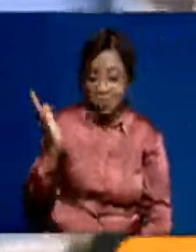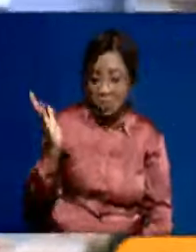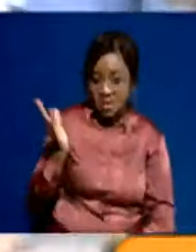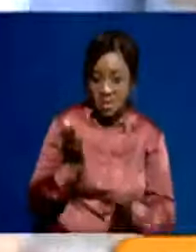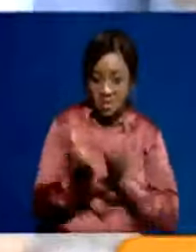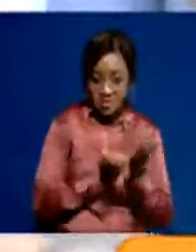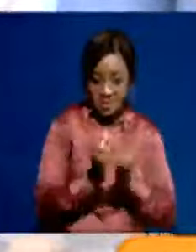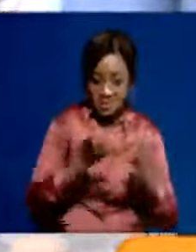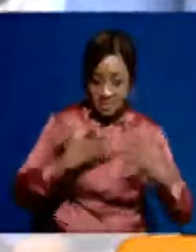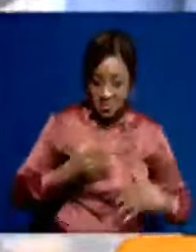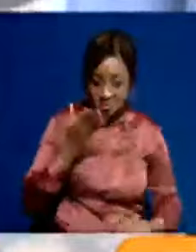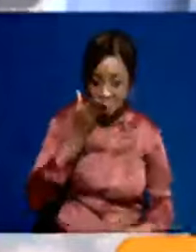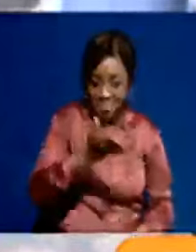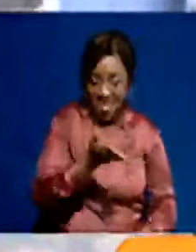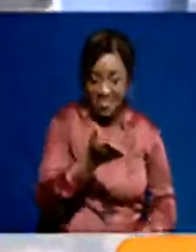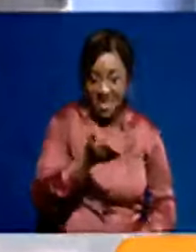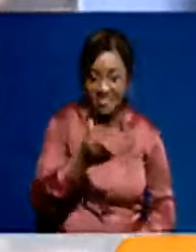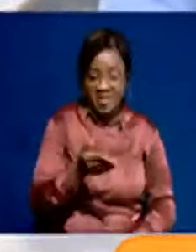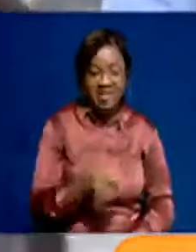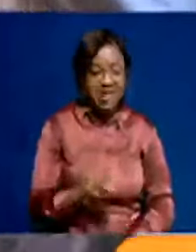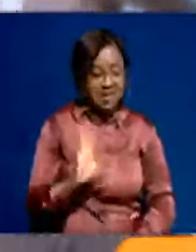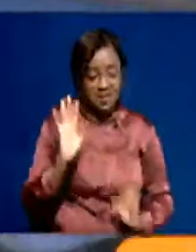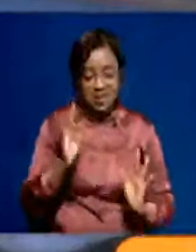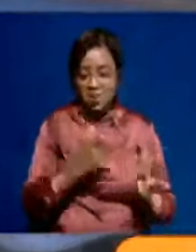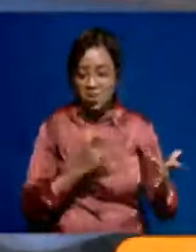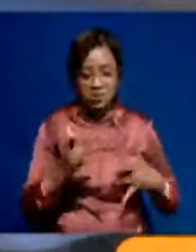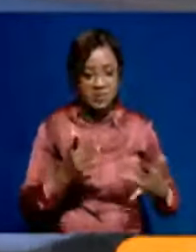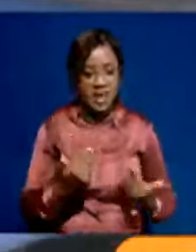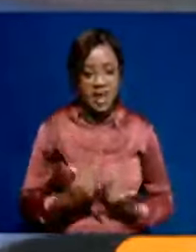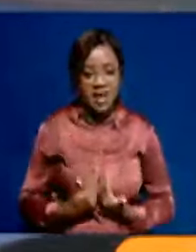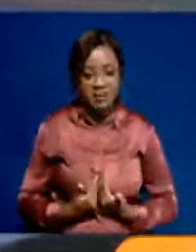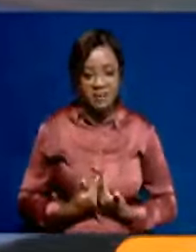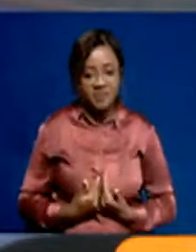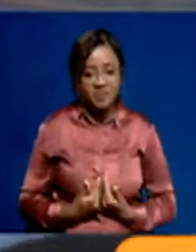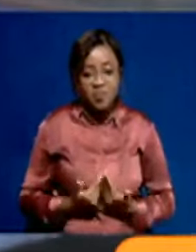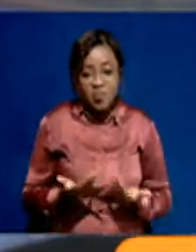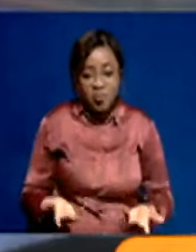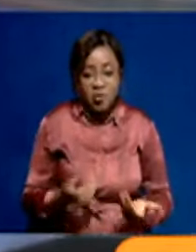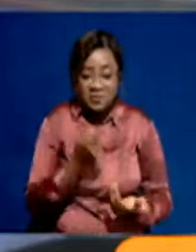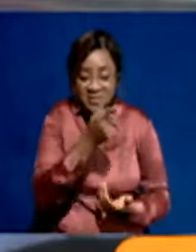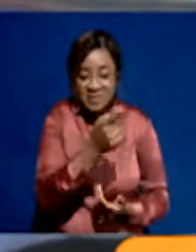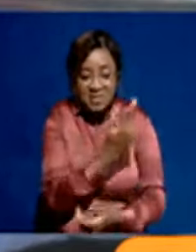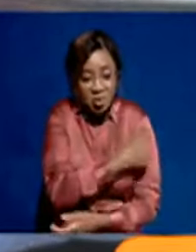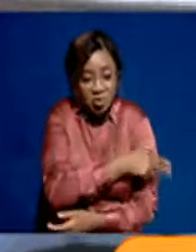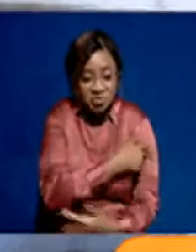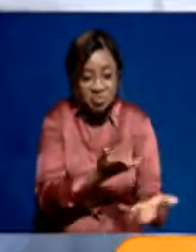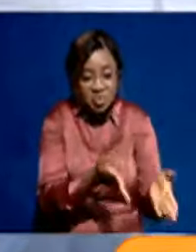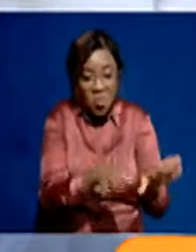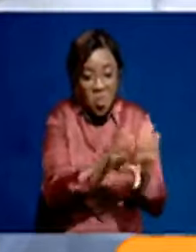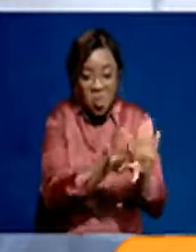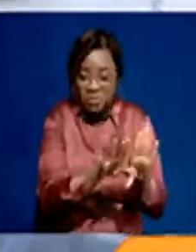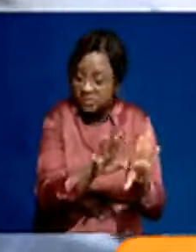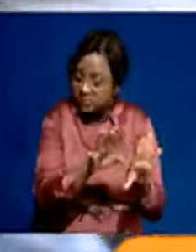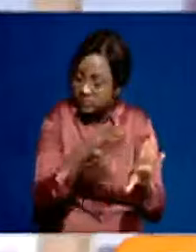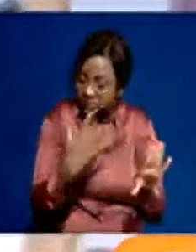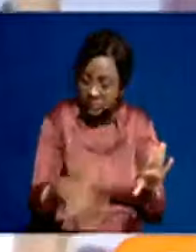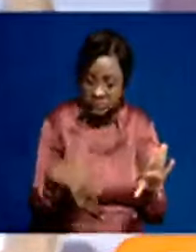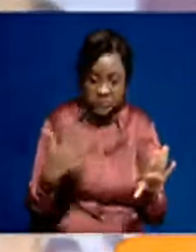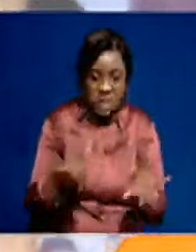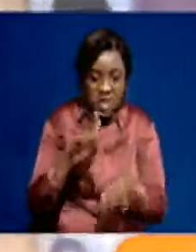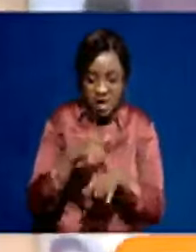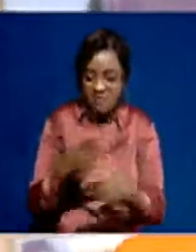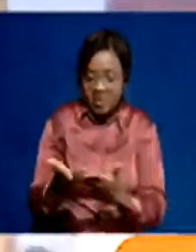at the Sinyenye Beach in Budalangi have raised concerns that the abrupt closure of the facility will have a ripple